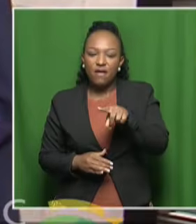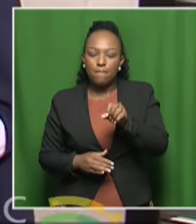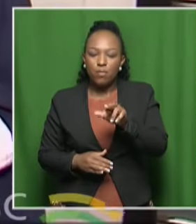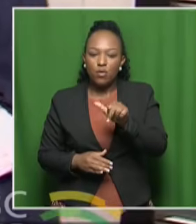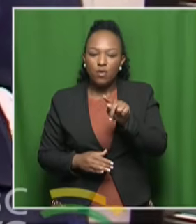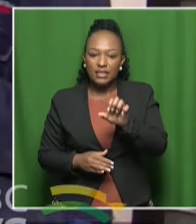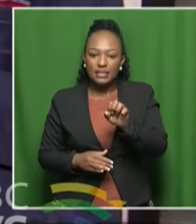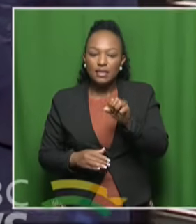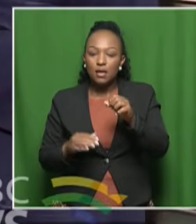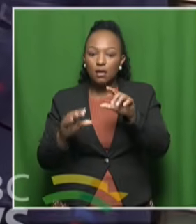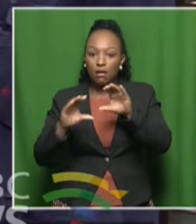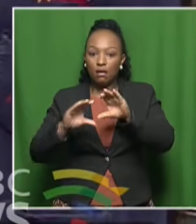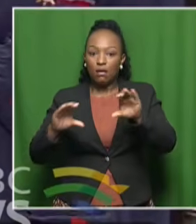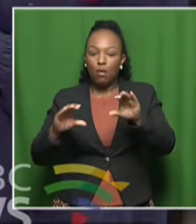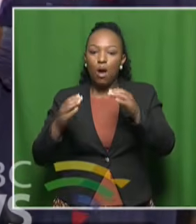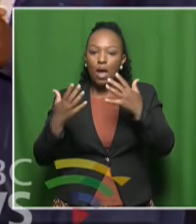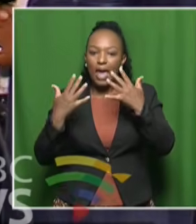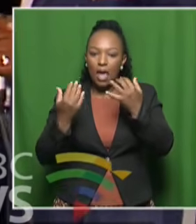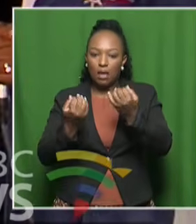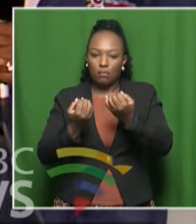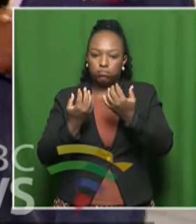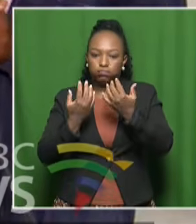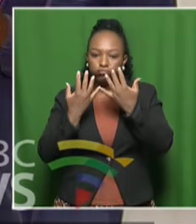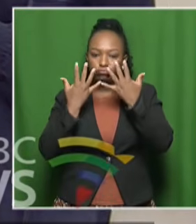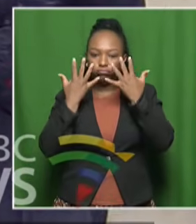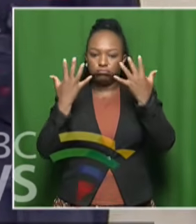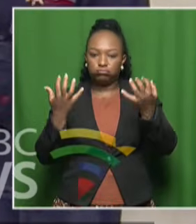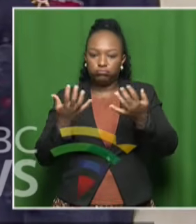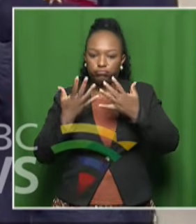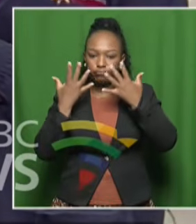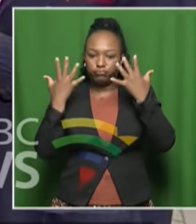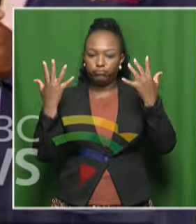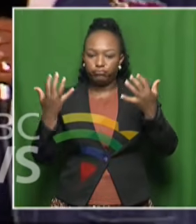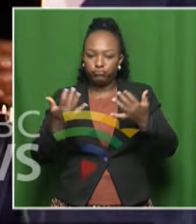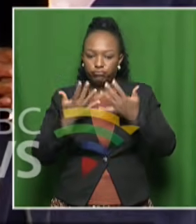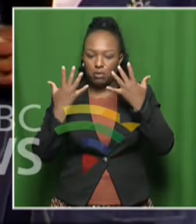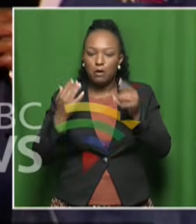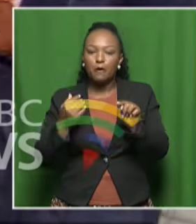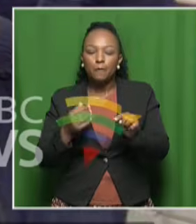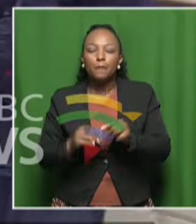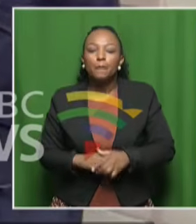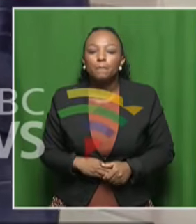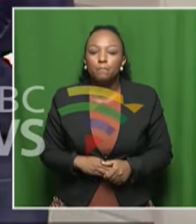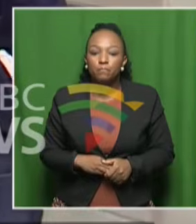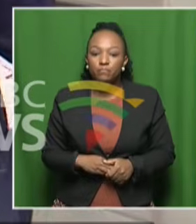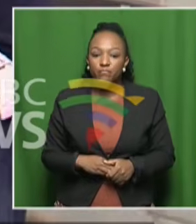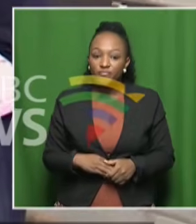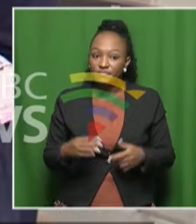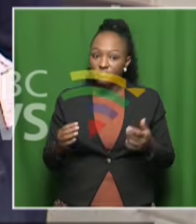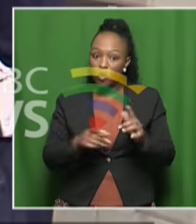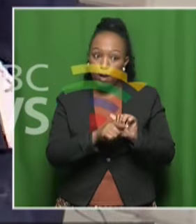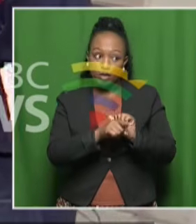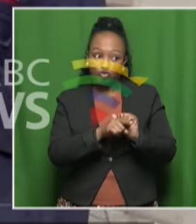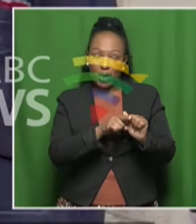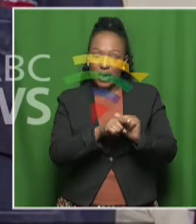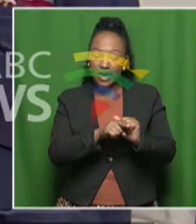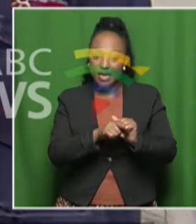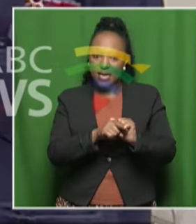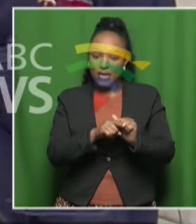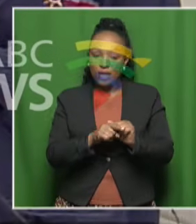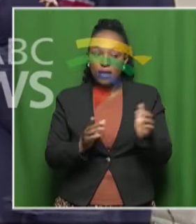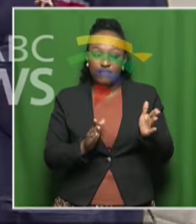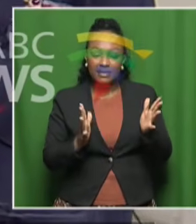Yes, that's just about it. So what are you currently doing? Because this is obviously hands-on training. As your facilitator said,